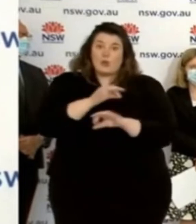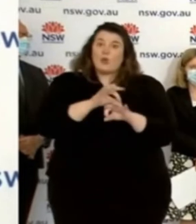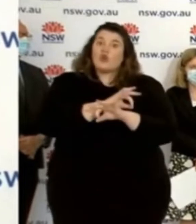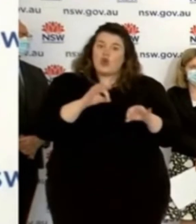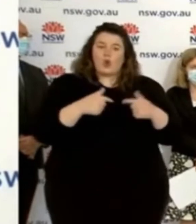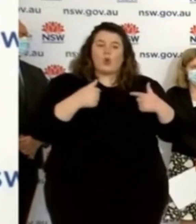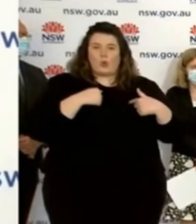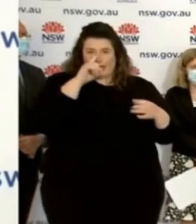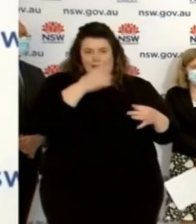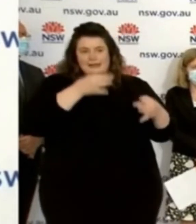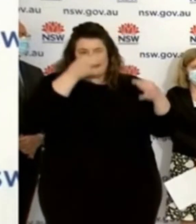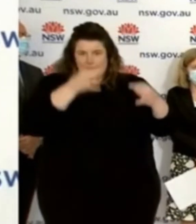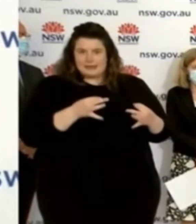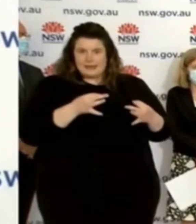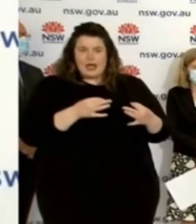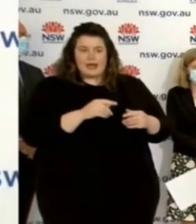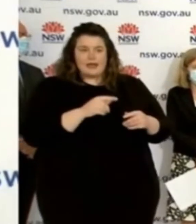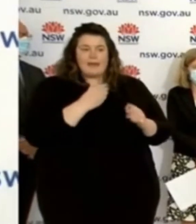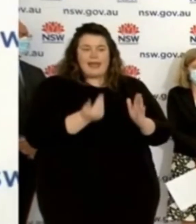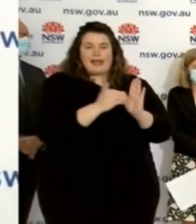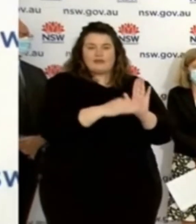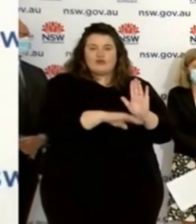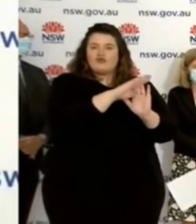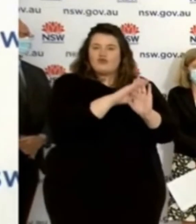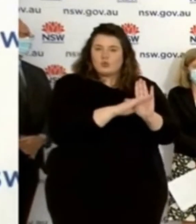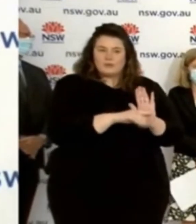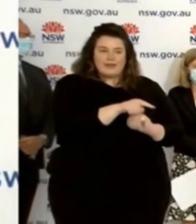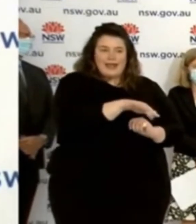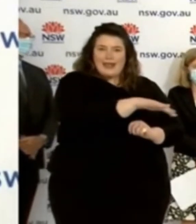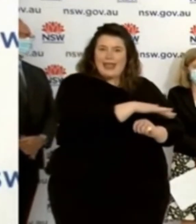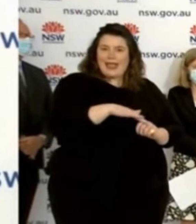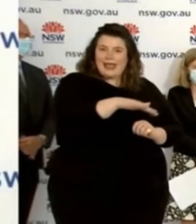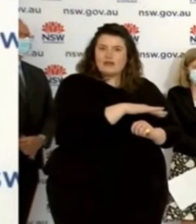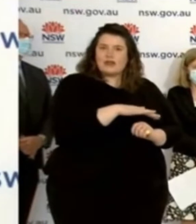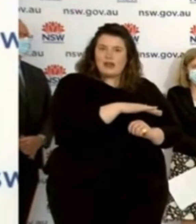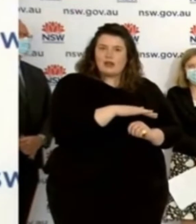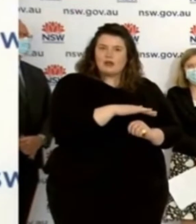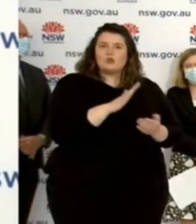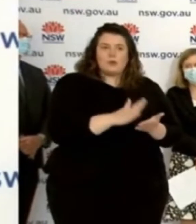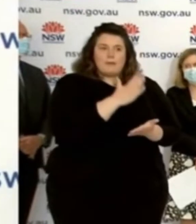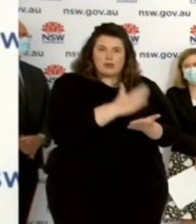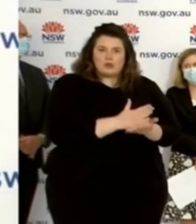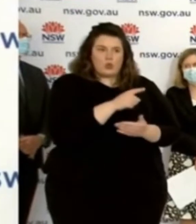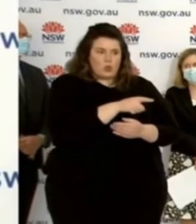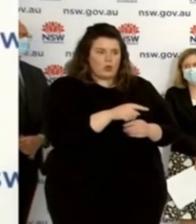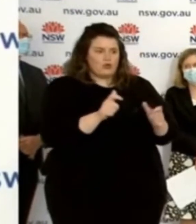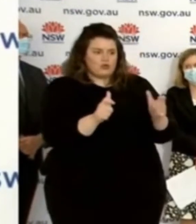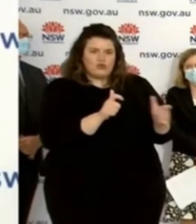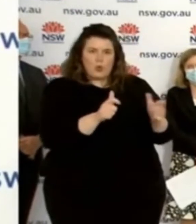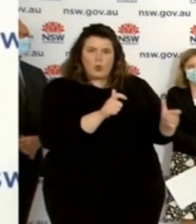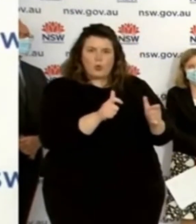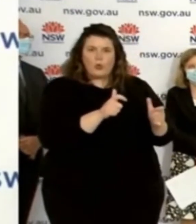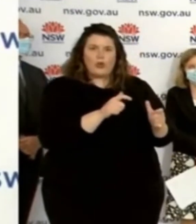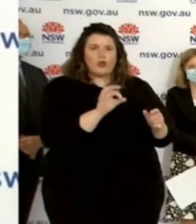health can restrict movement and give advice to make sure we don't have a surge which is going to put too much pressure on